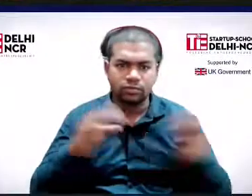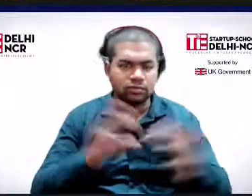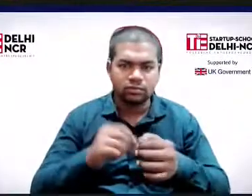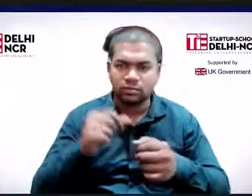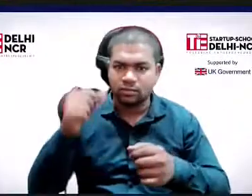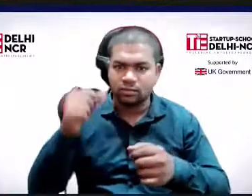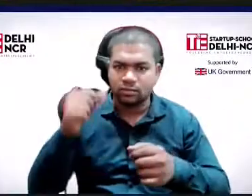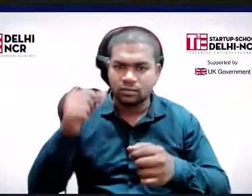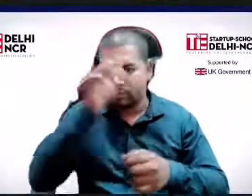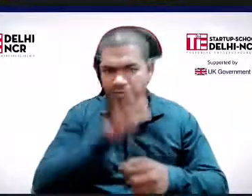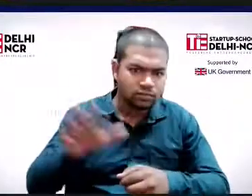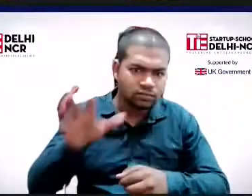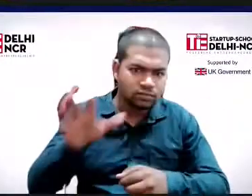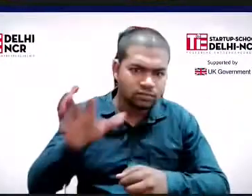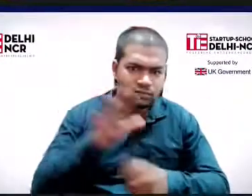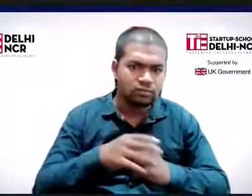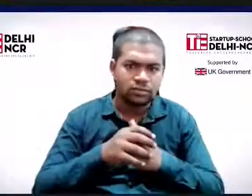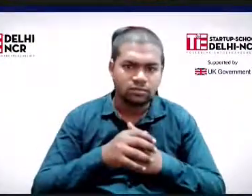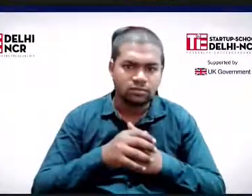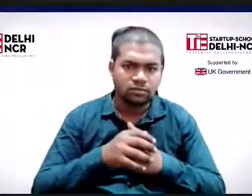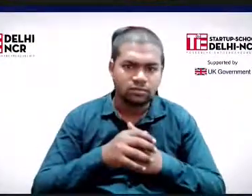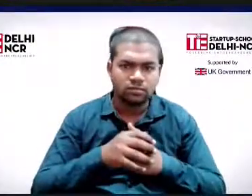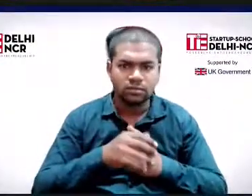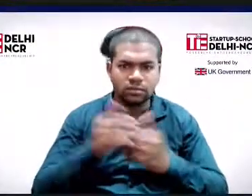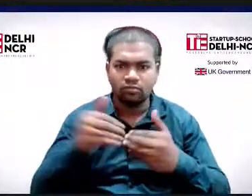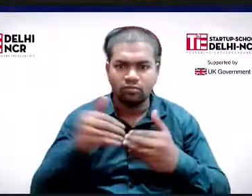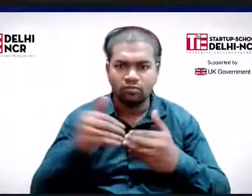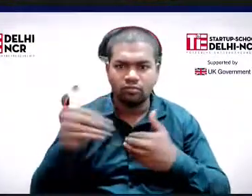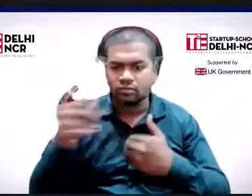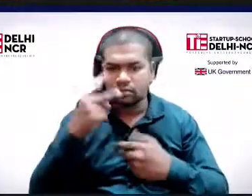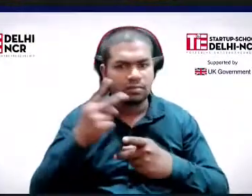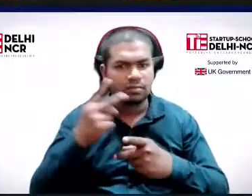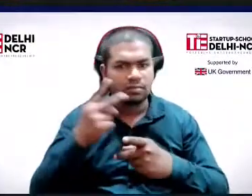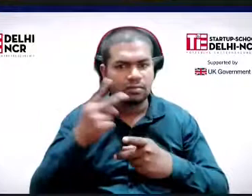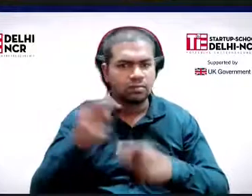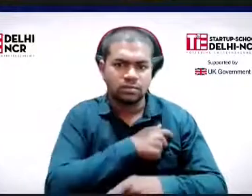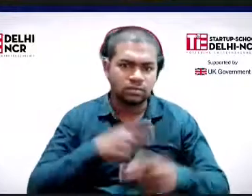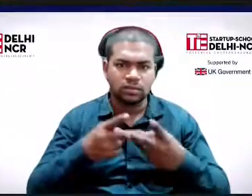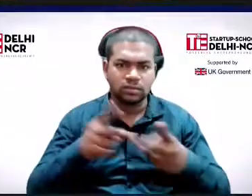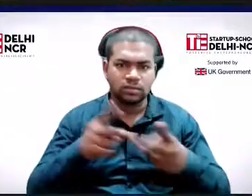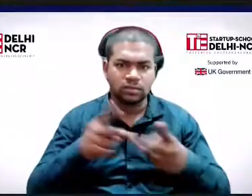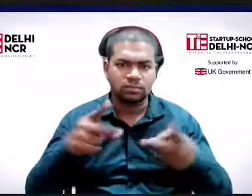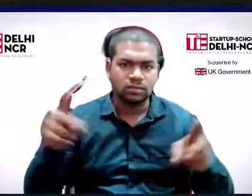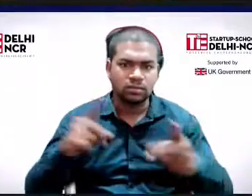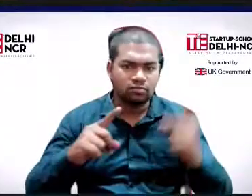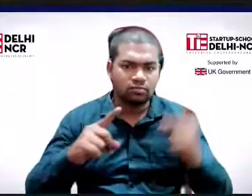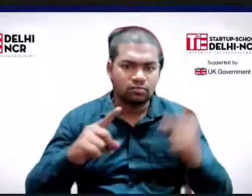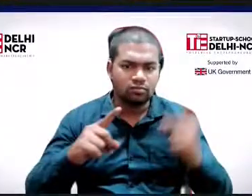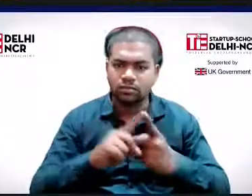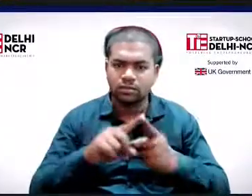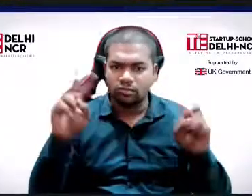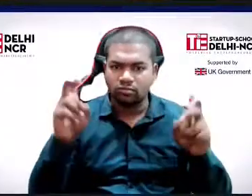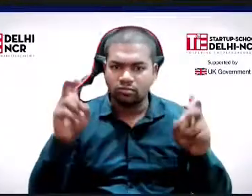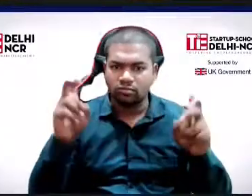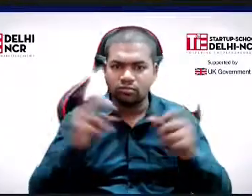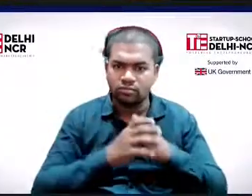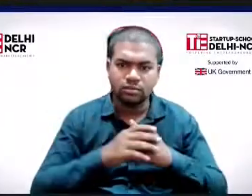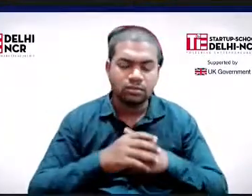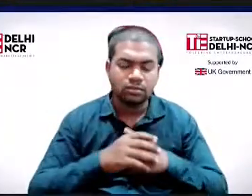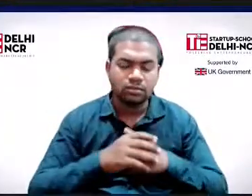India, I've been looking at brands in different capacities, and that will be one of the topics that we'll go